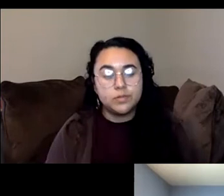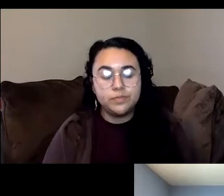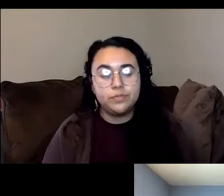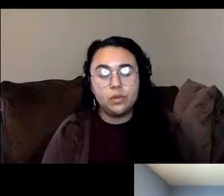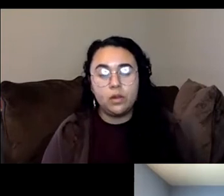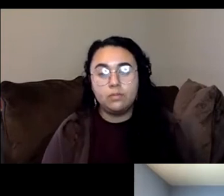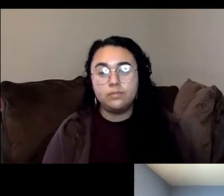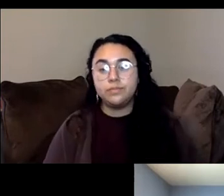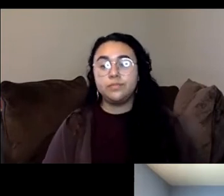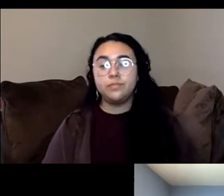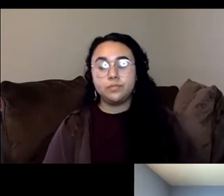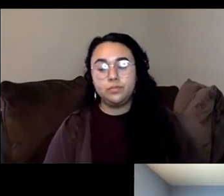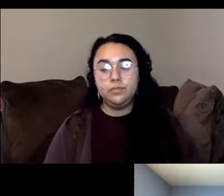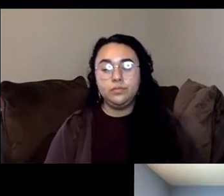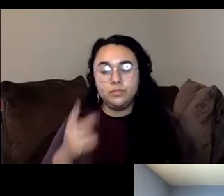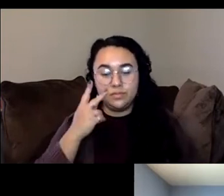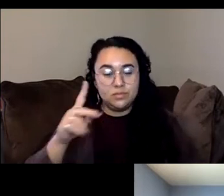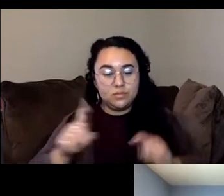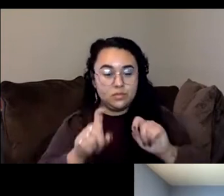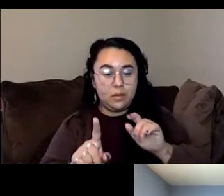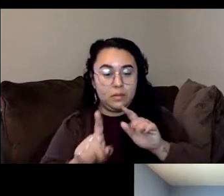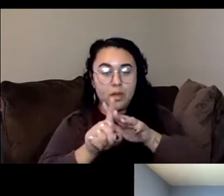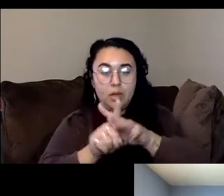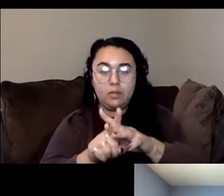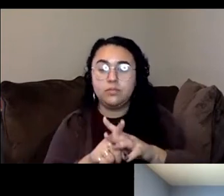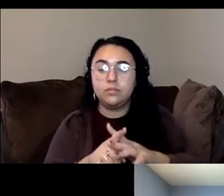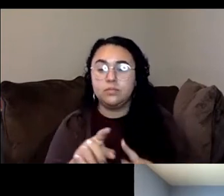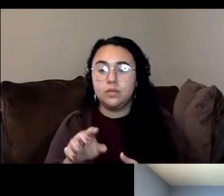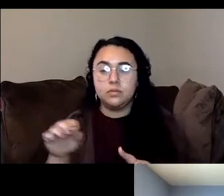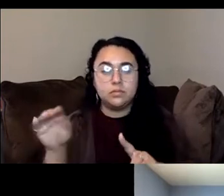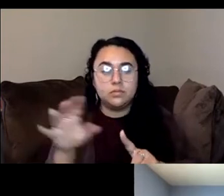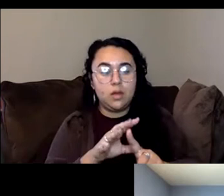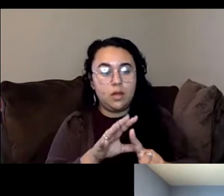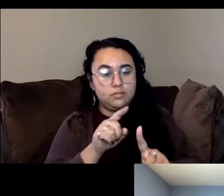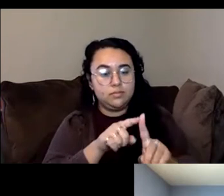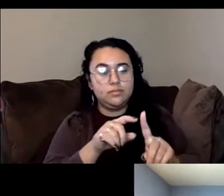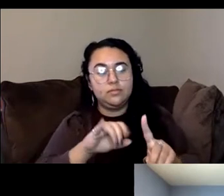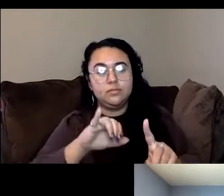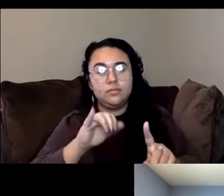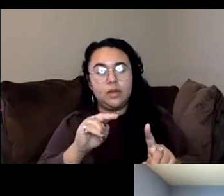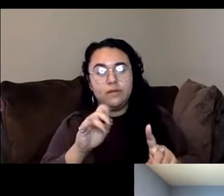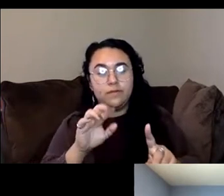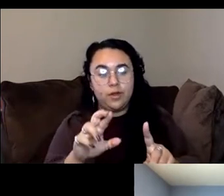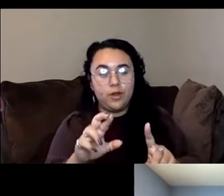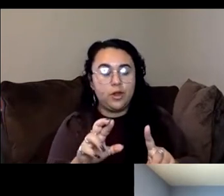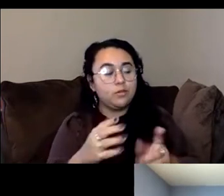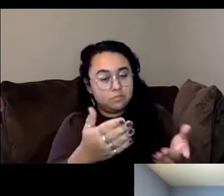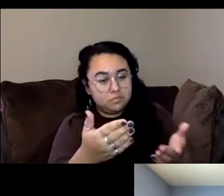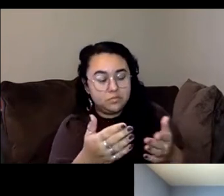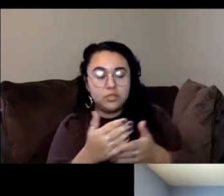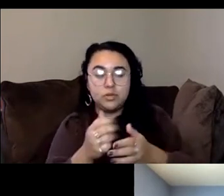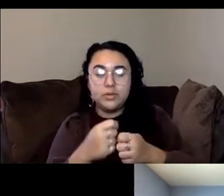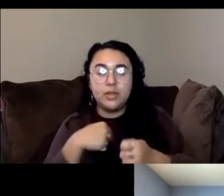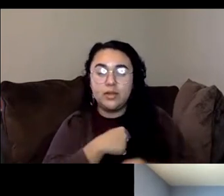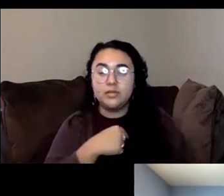All right, as the questions come in, I might invite Jennifer to share with us what has been the